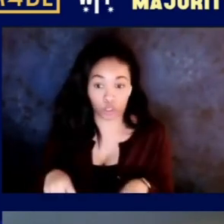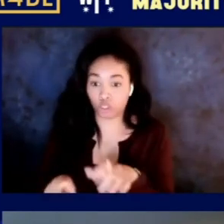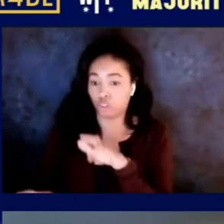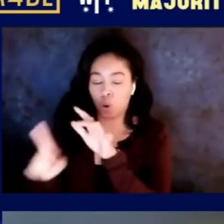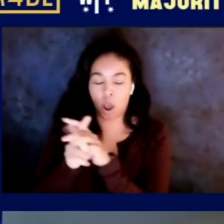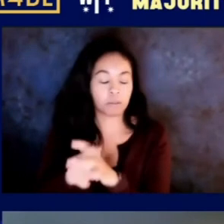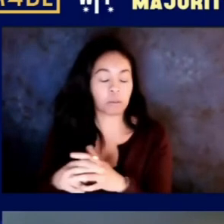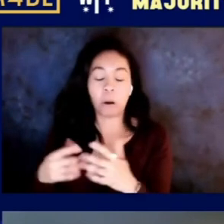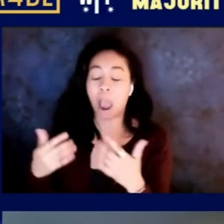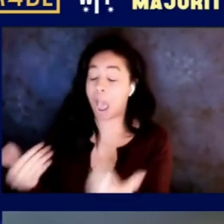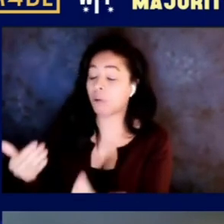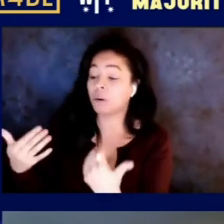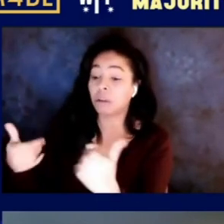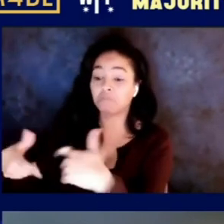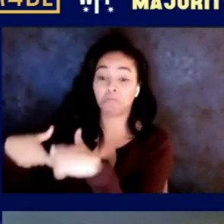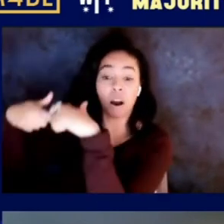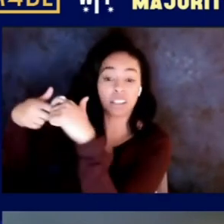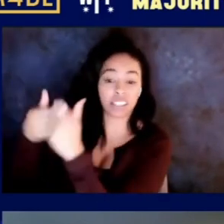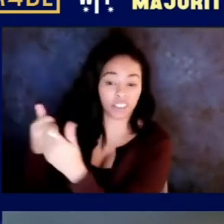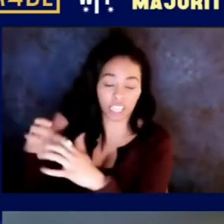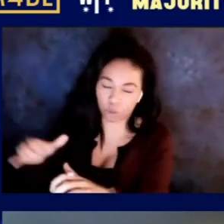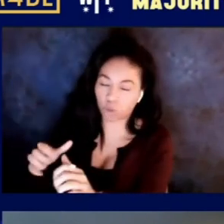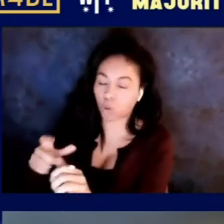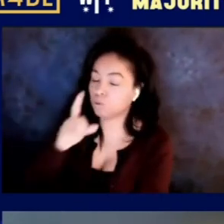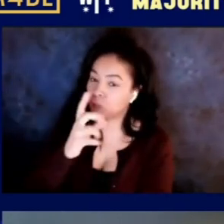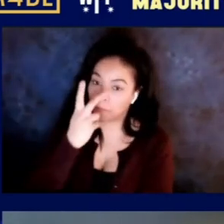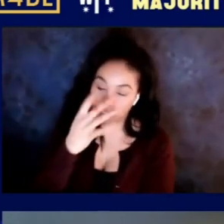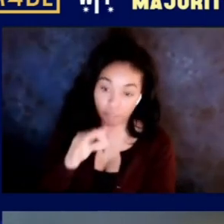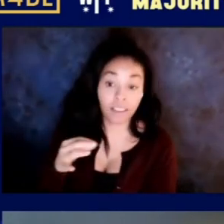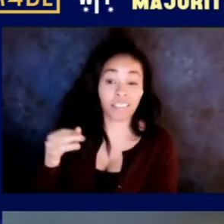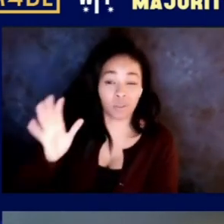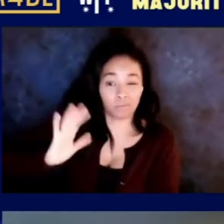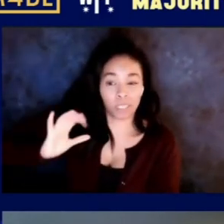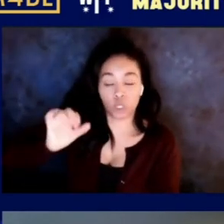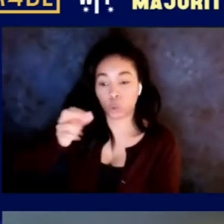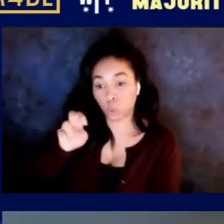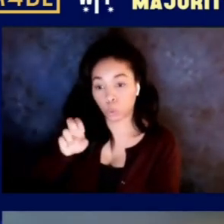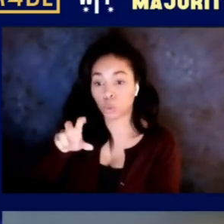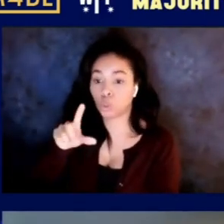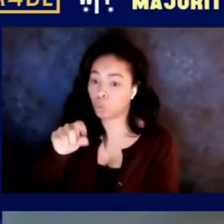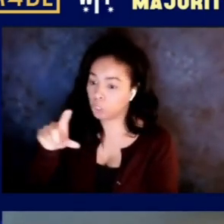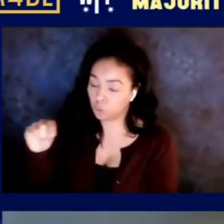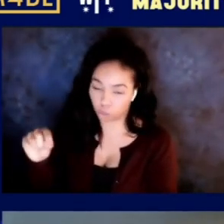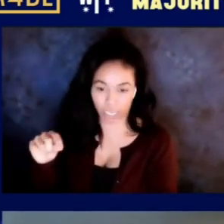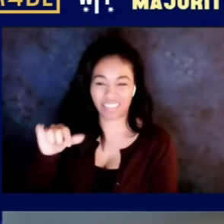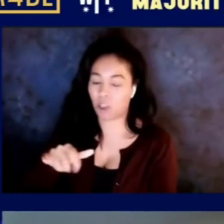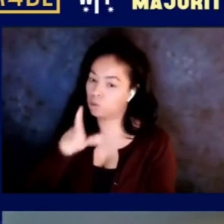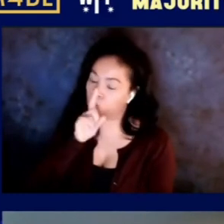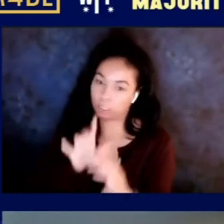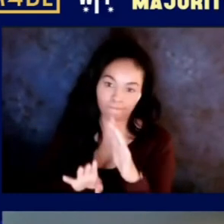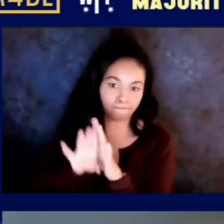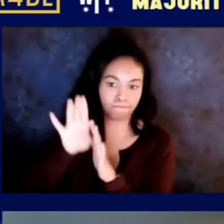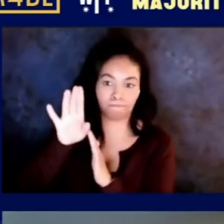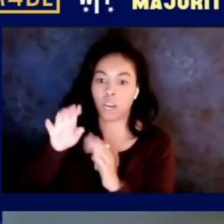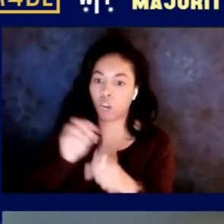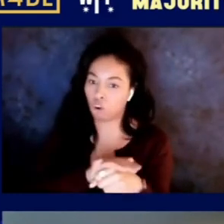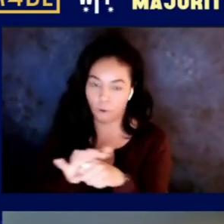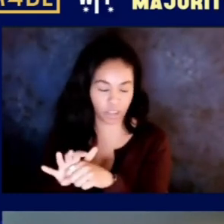in June 2020, peak COVID, peak of Florida,